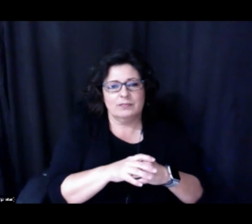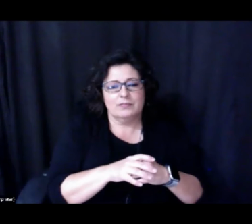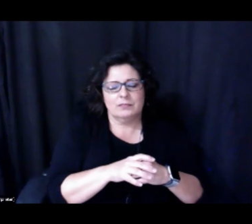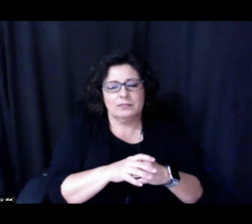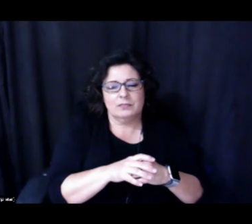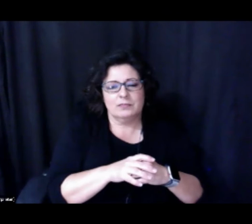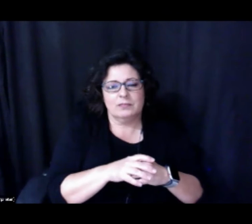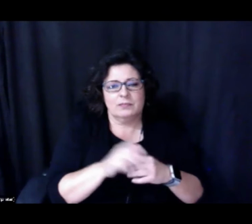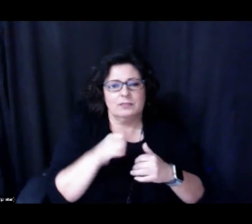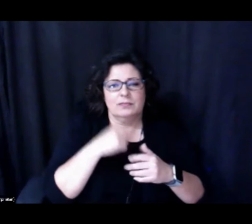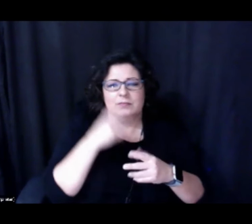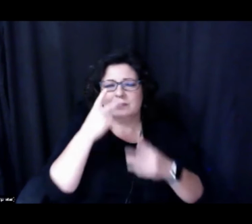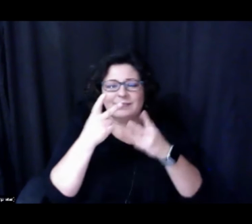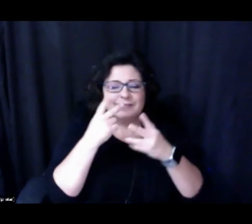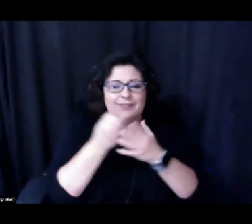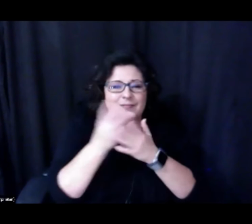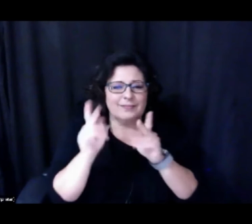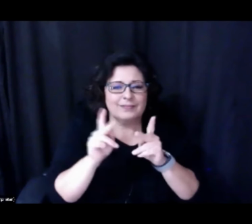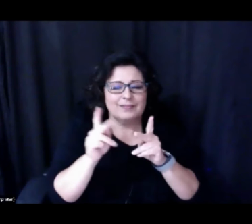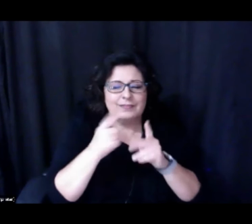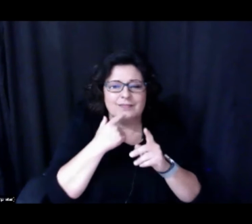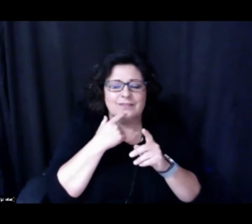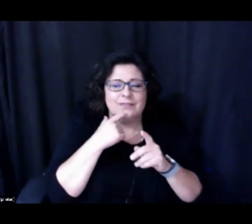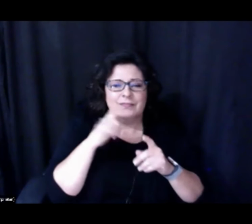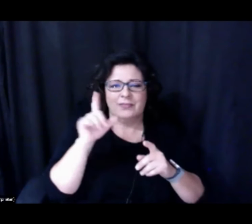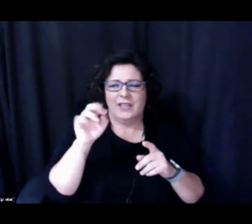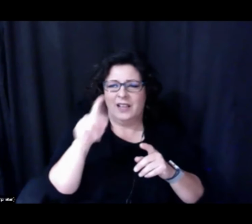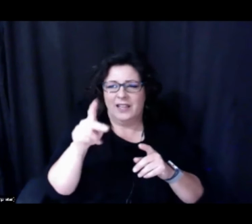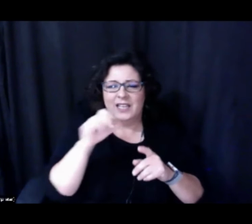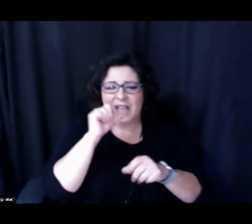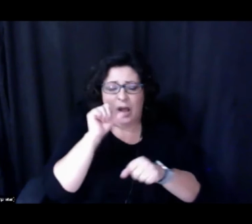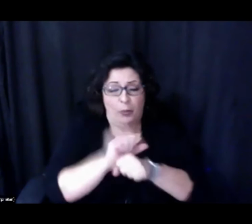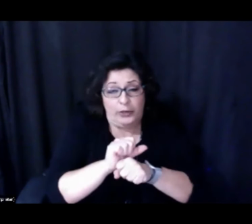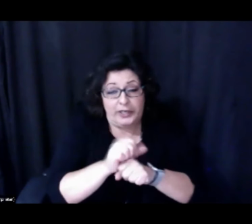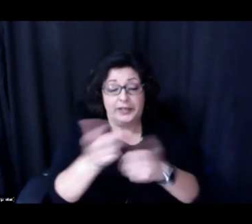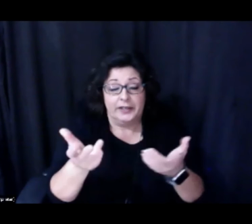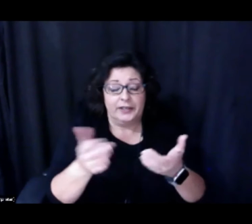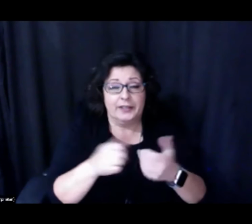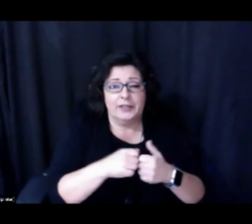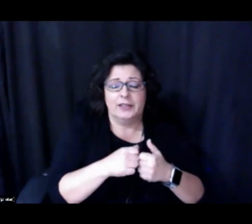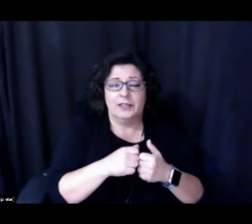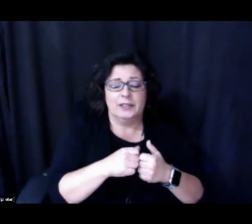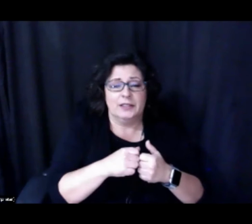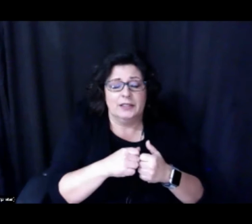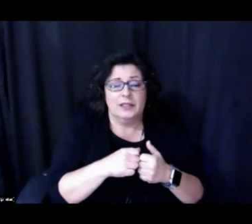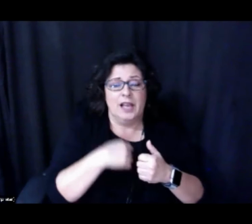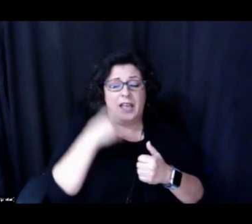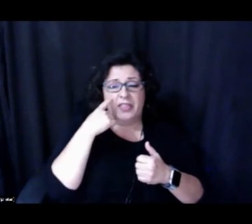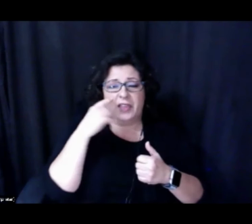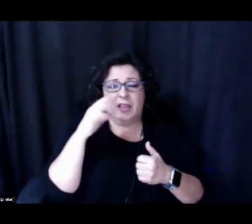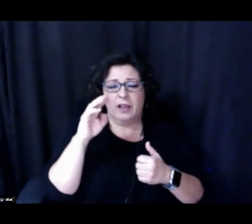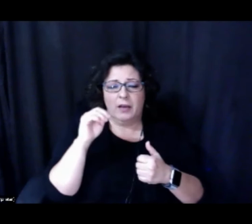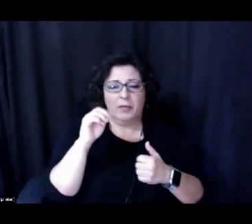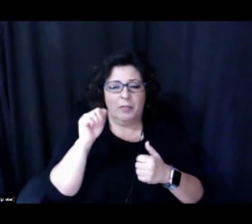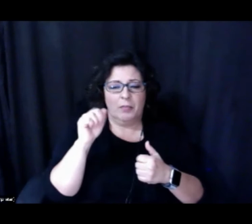And then I'm seeing a couple people say that the link isn't working. So I think Marley's responding